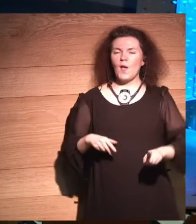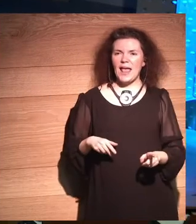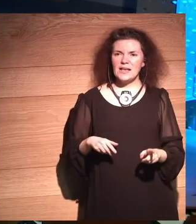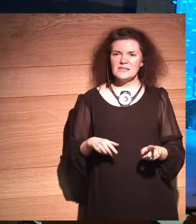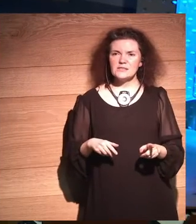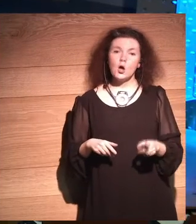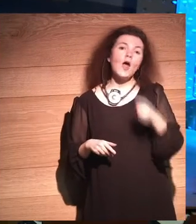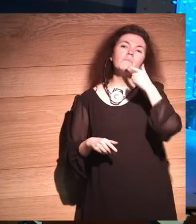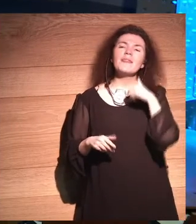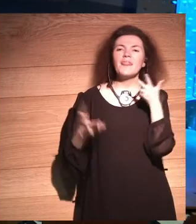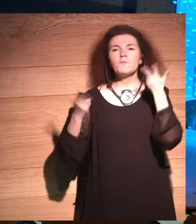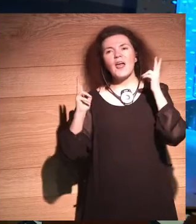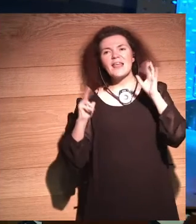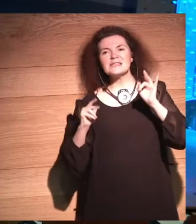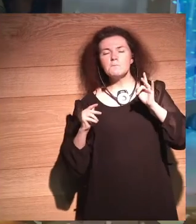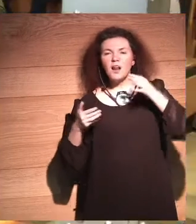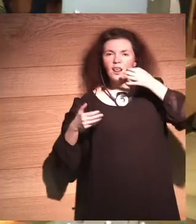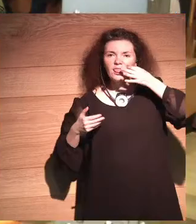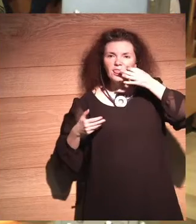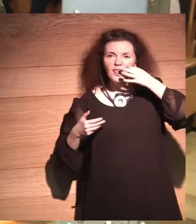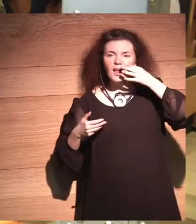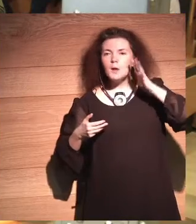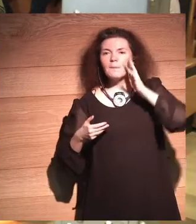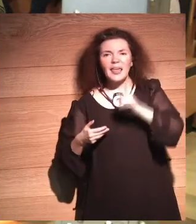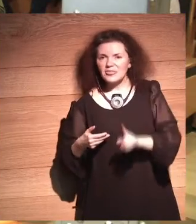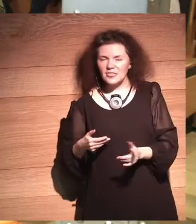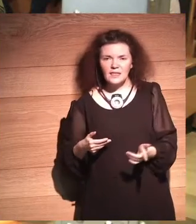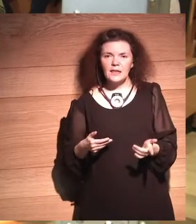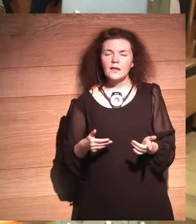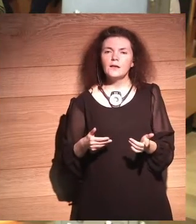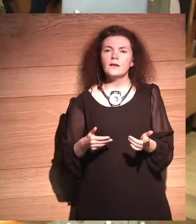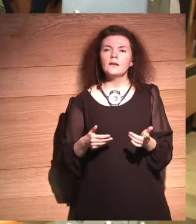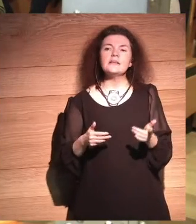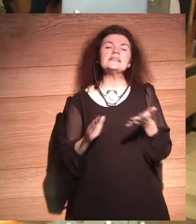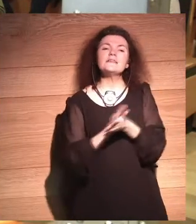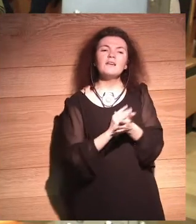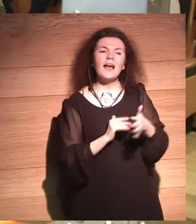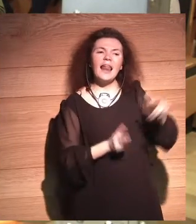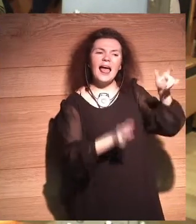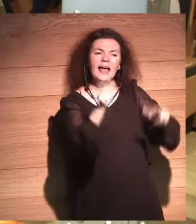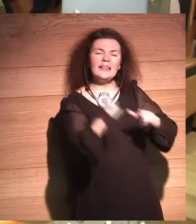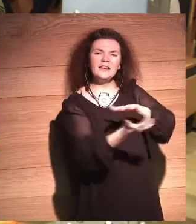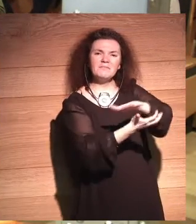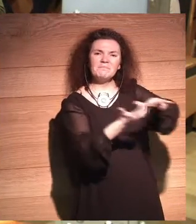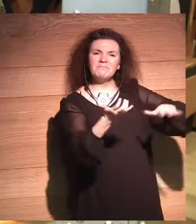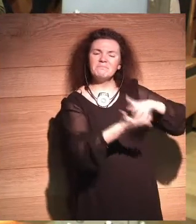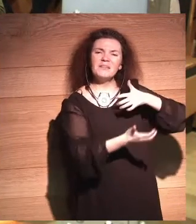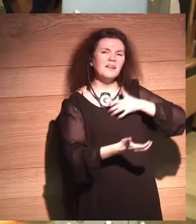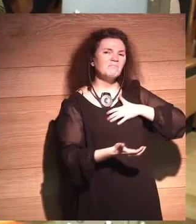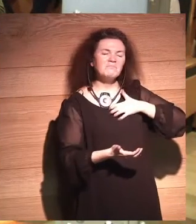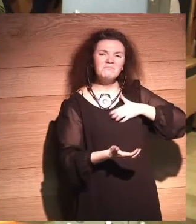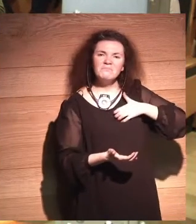not a democracy. We are told that this is a democracy, but it doesn't seem to be. There was a lot of